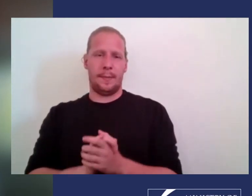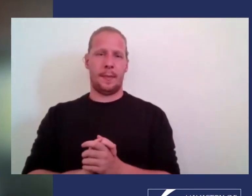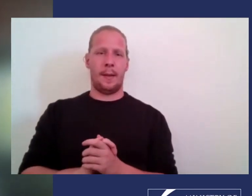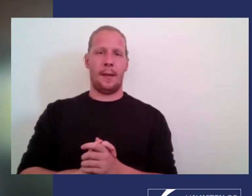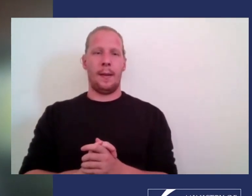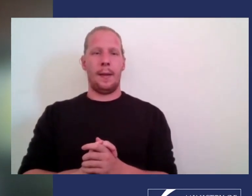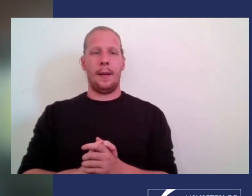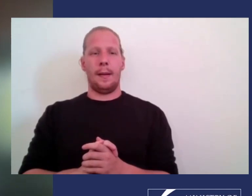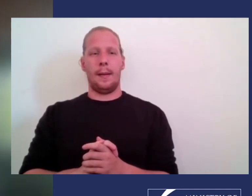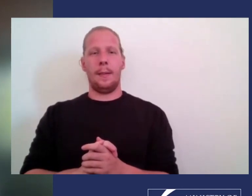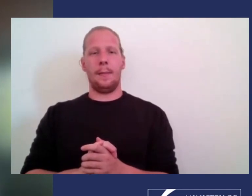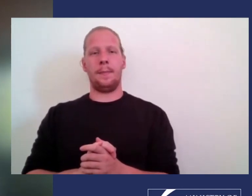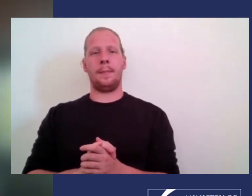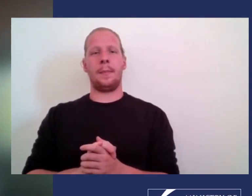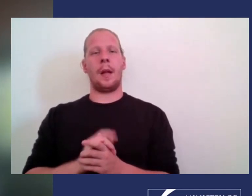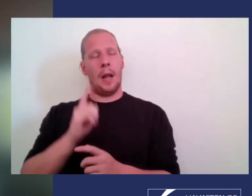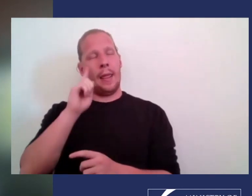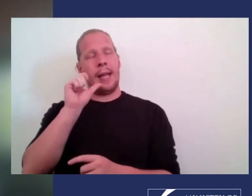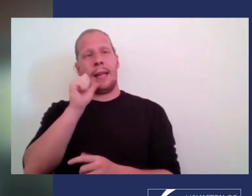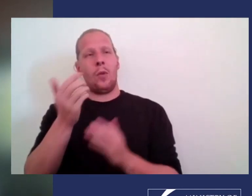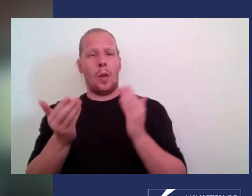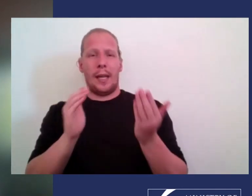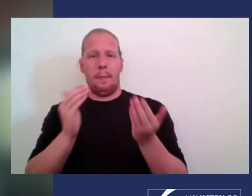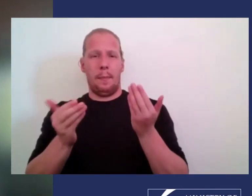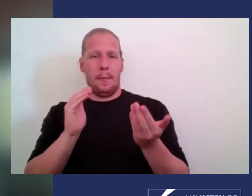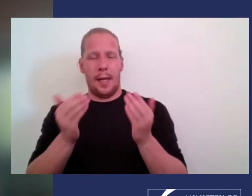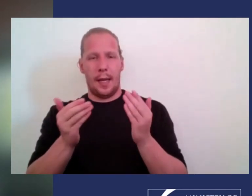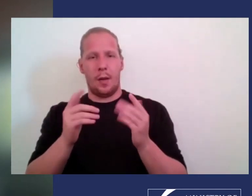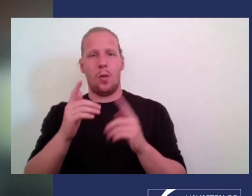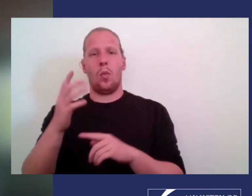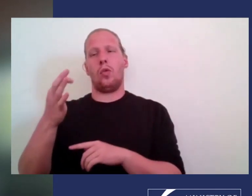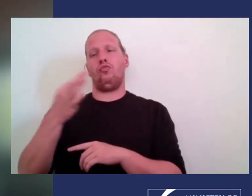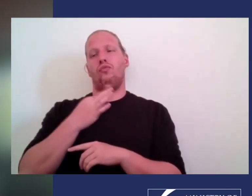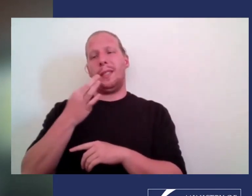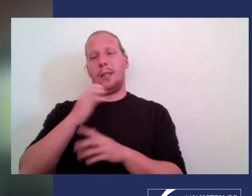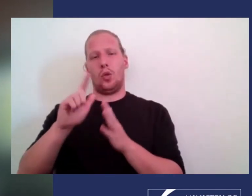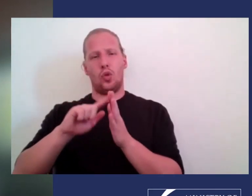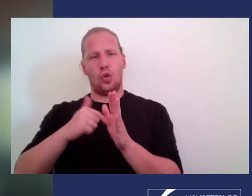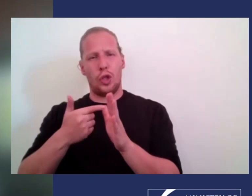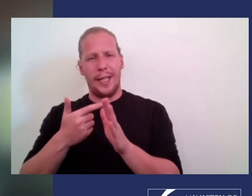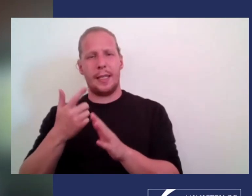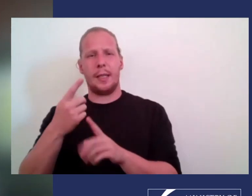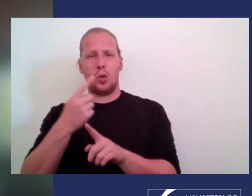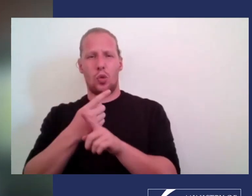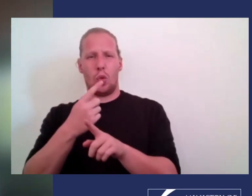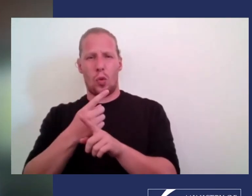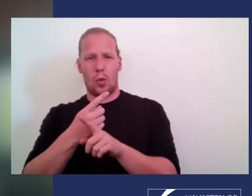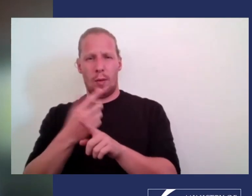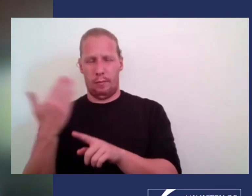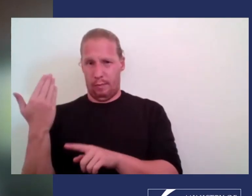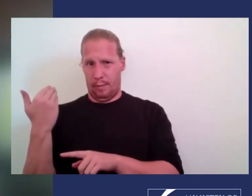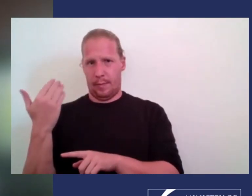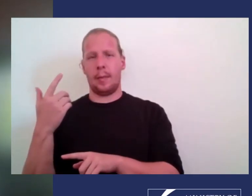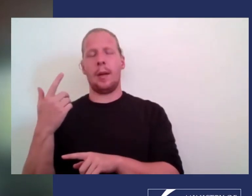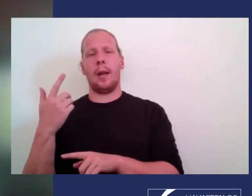weigh that up with the risks that Jin has talked about, it's probably not an unreasonable thing to be